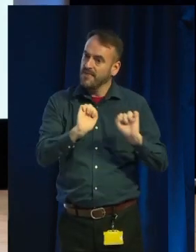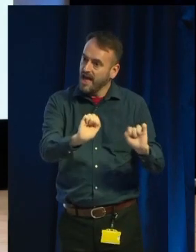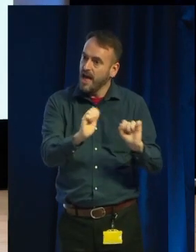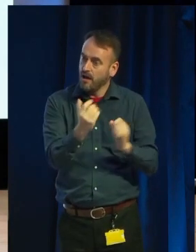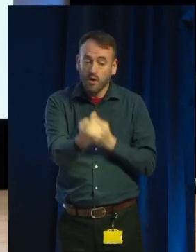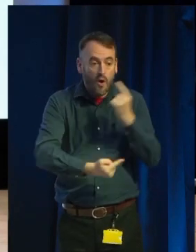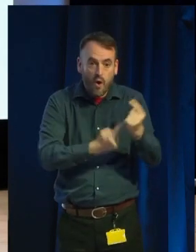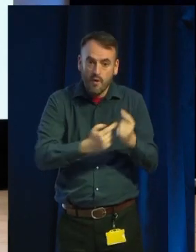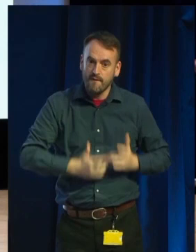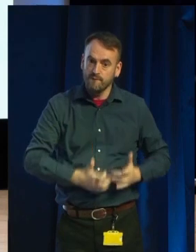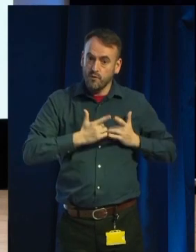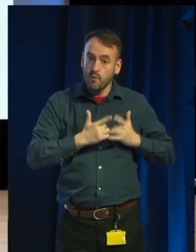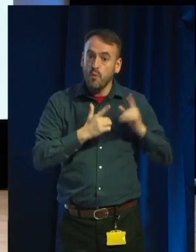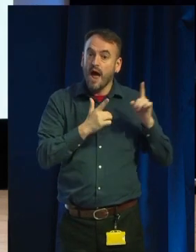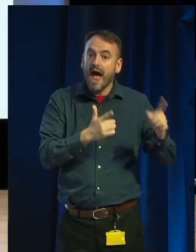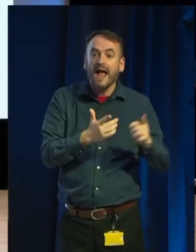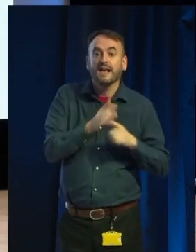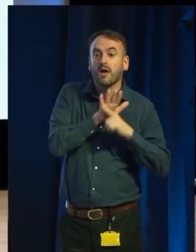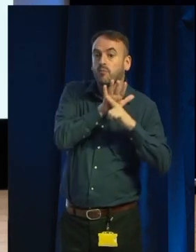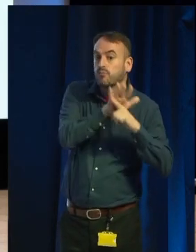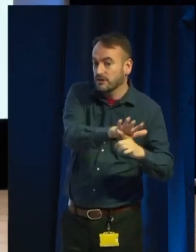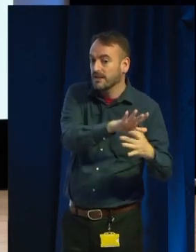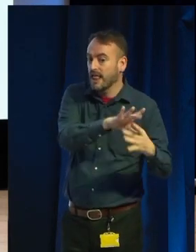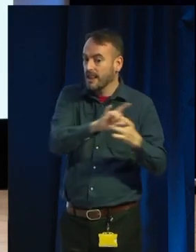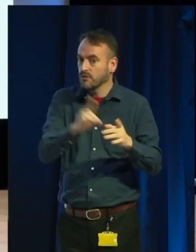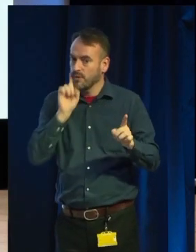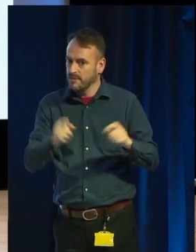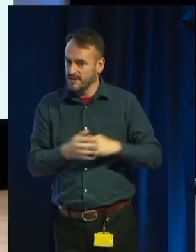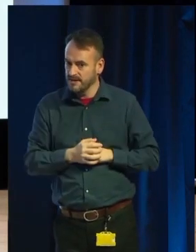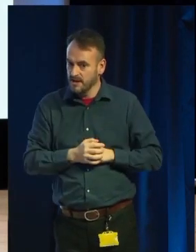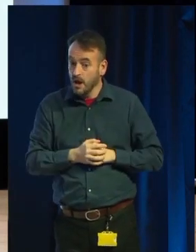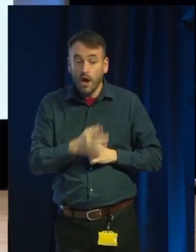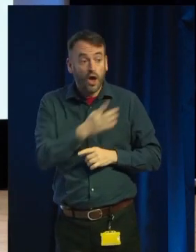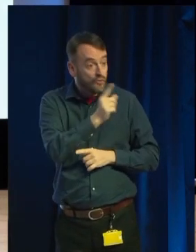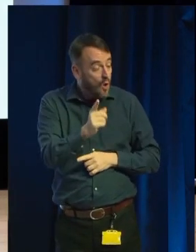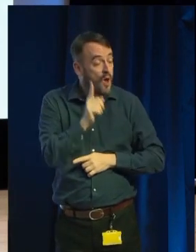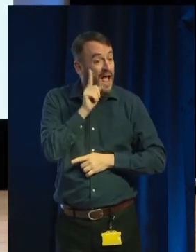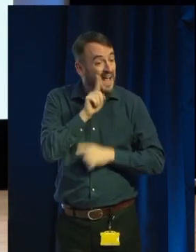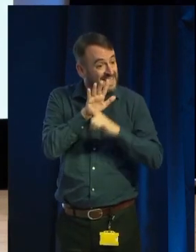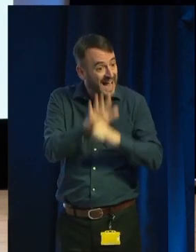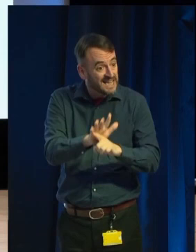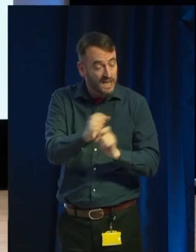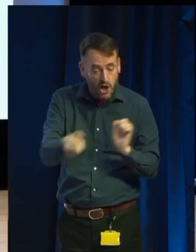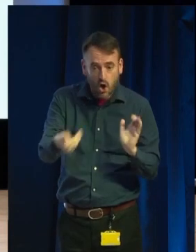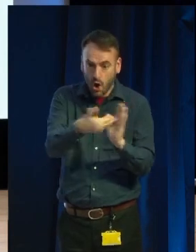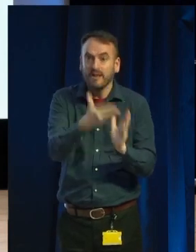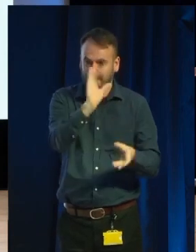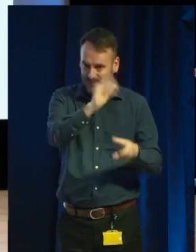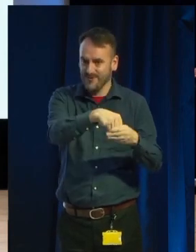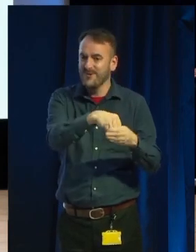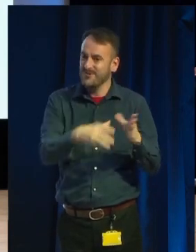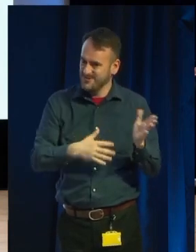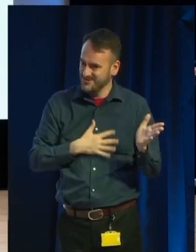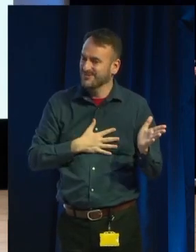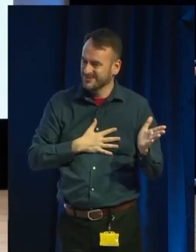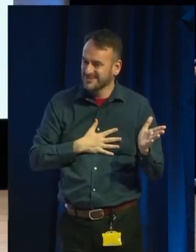women. And I choose to include sexist comments. But the player